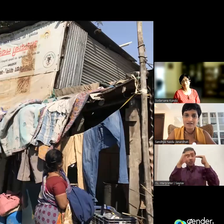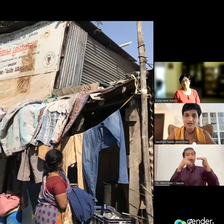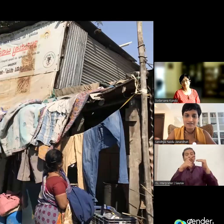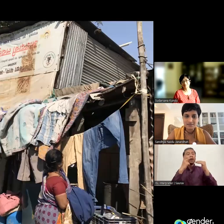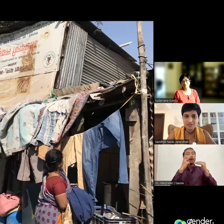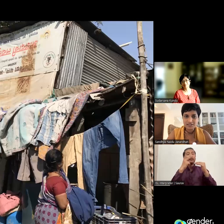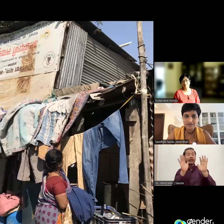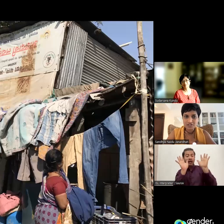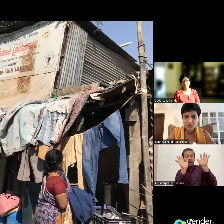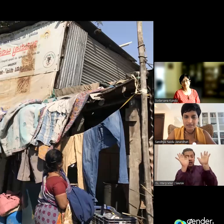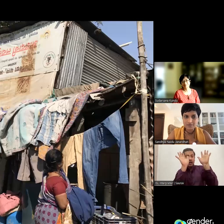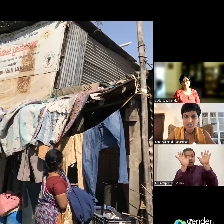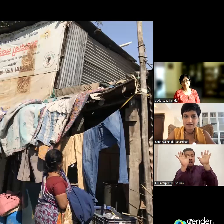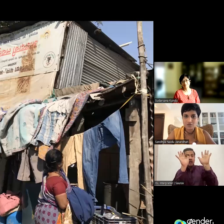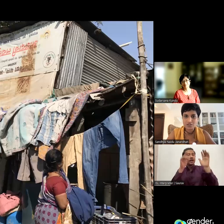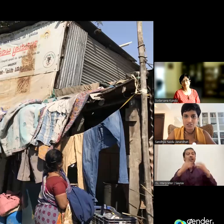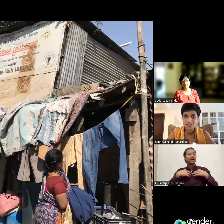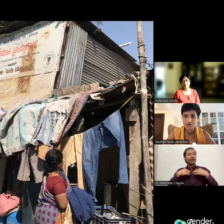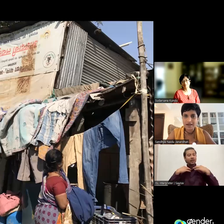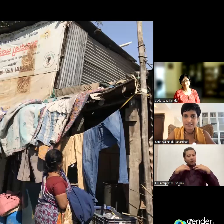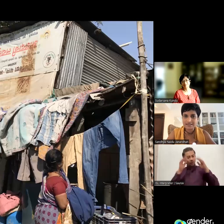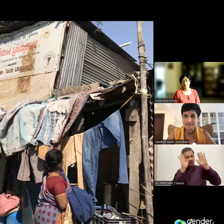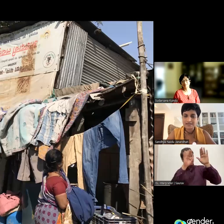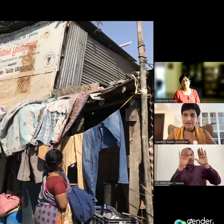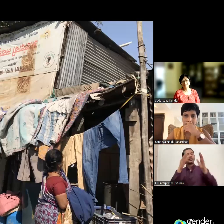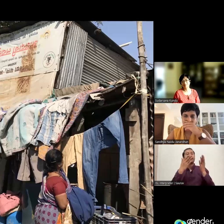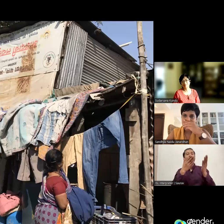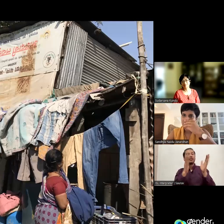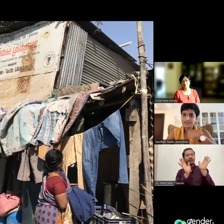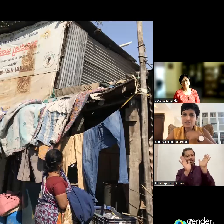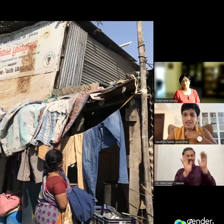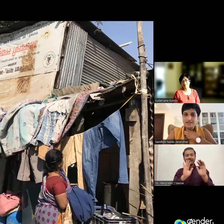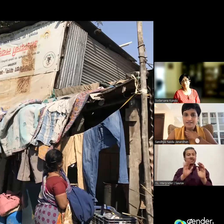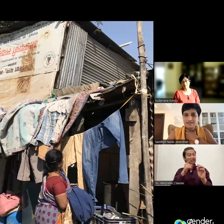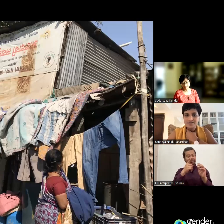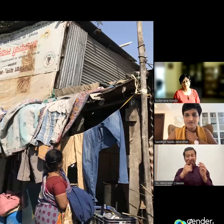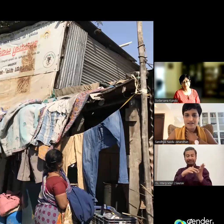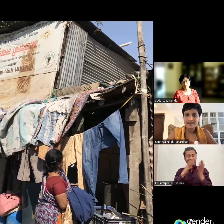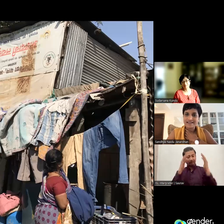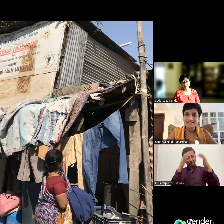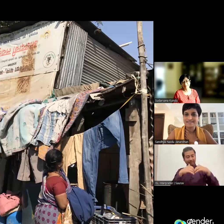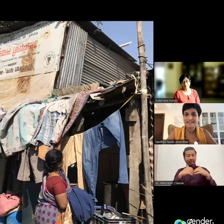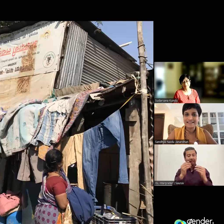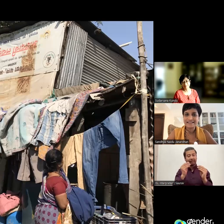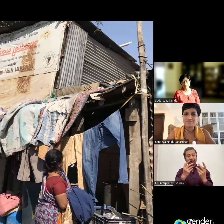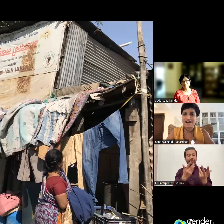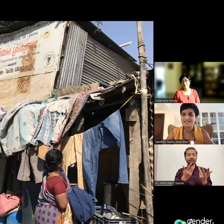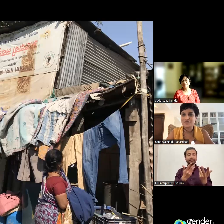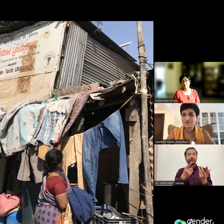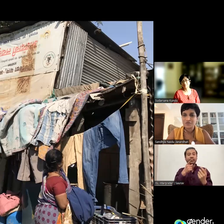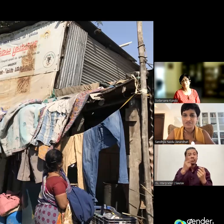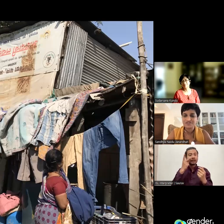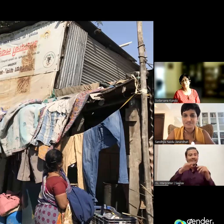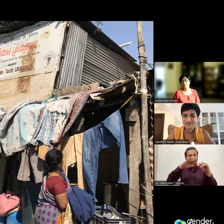And this particular visual that I'm sharing, which, has this tin shed just very delicately